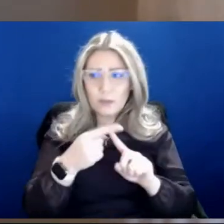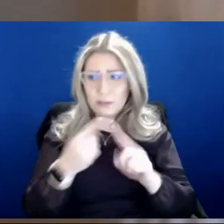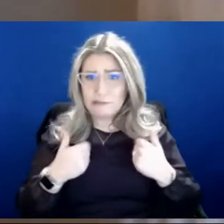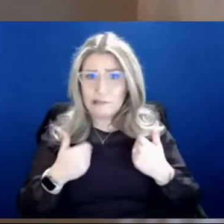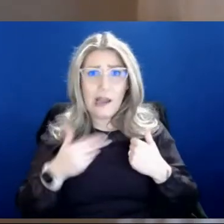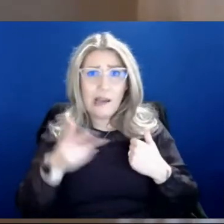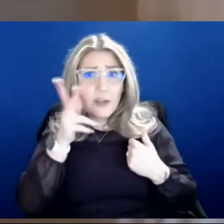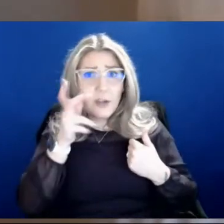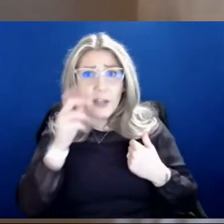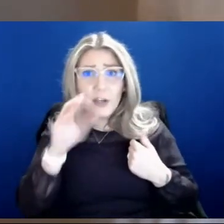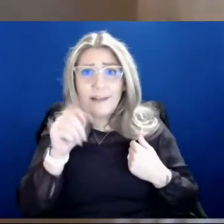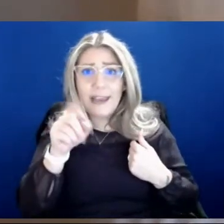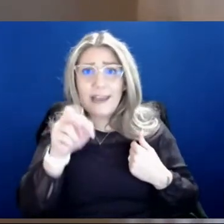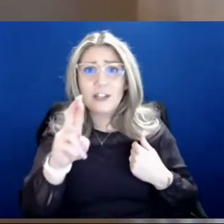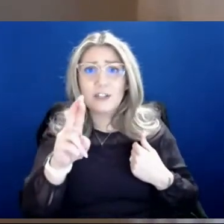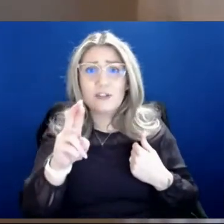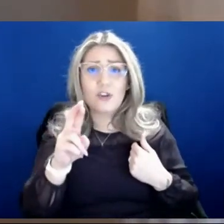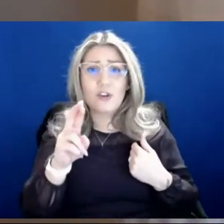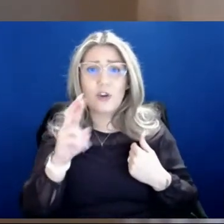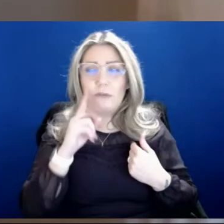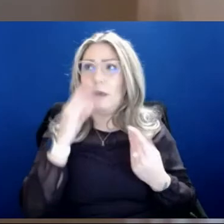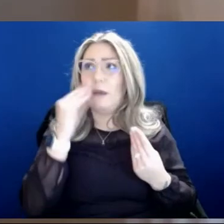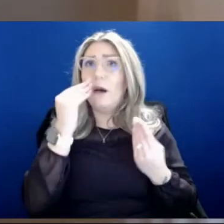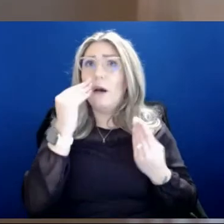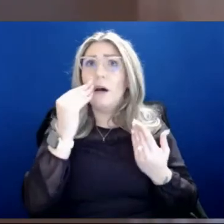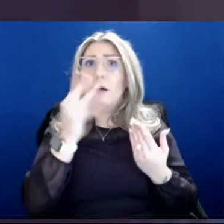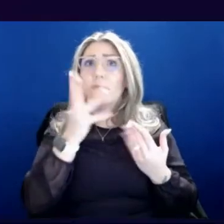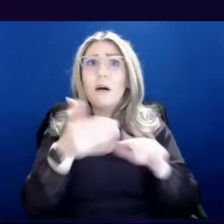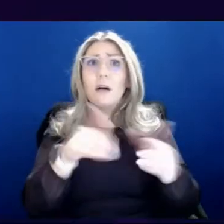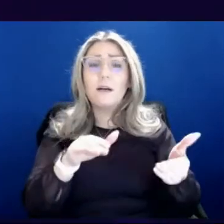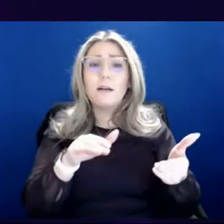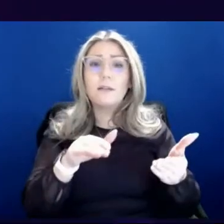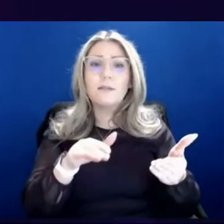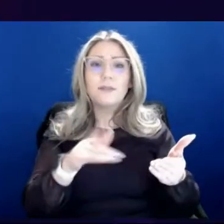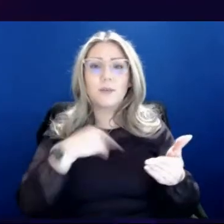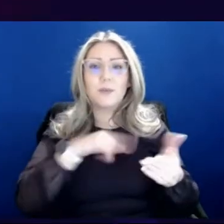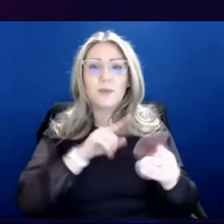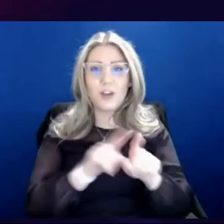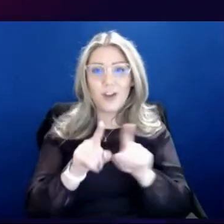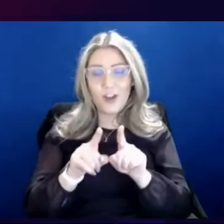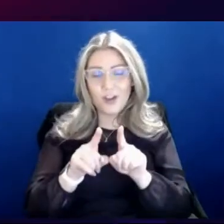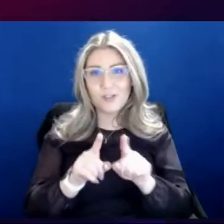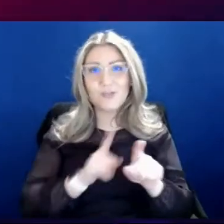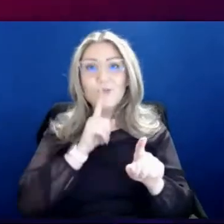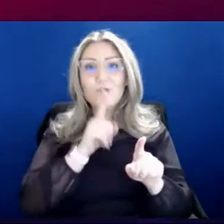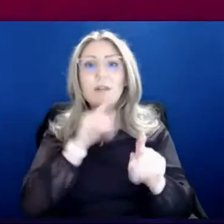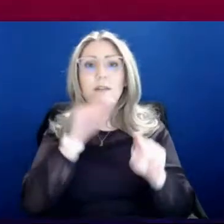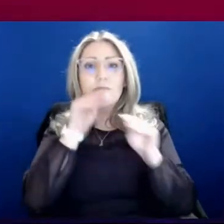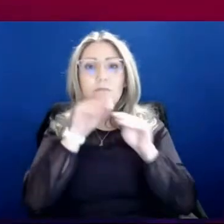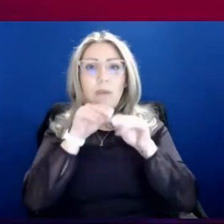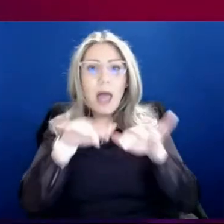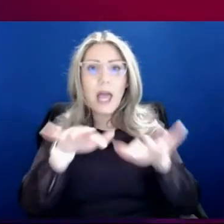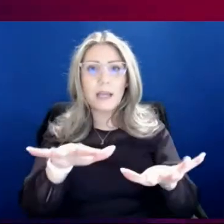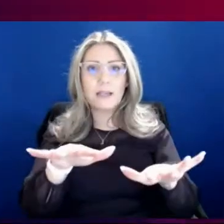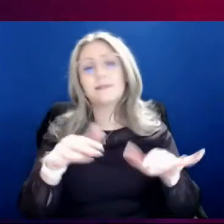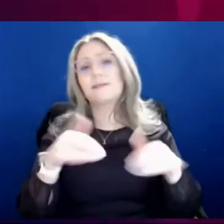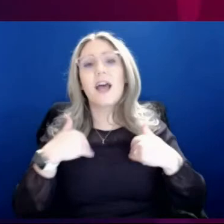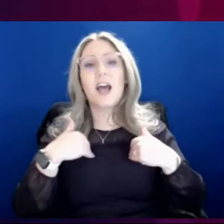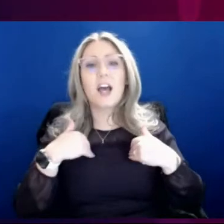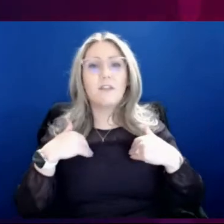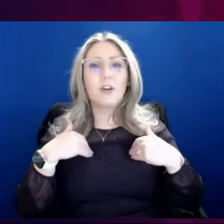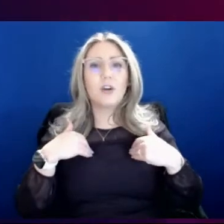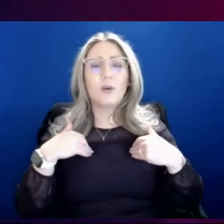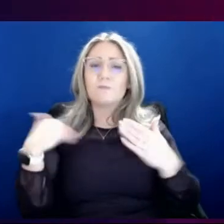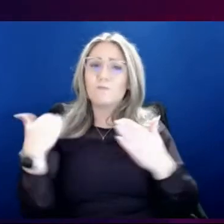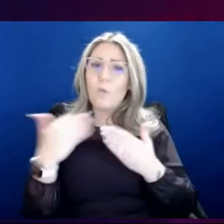hear cancer, you think that. We were also very blessed to have a very close friend